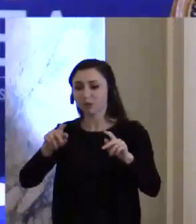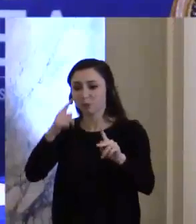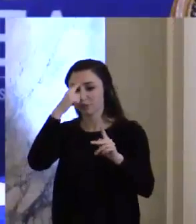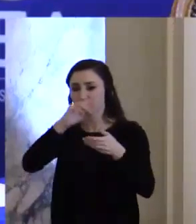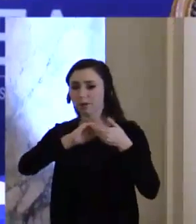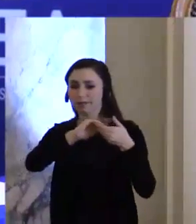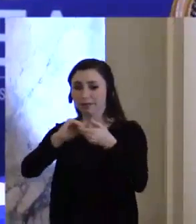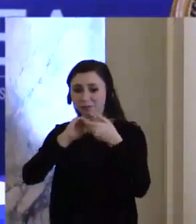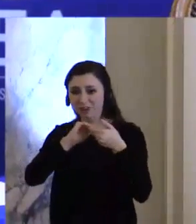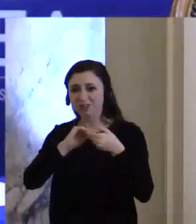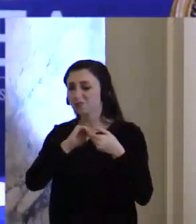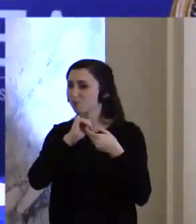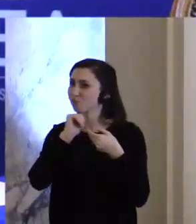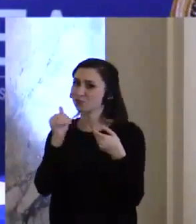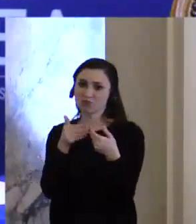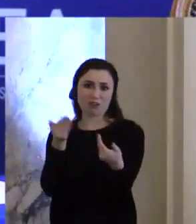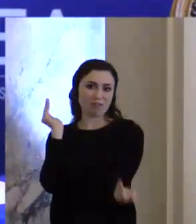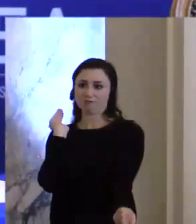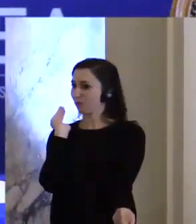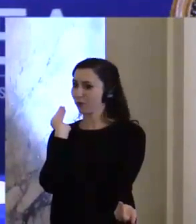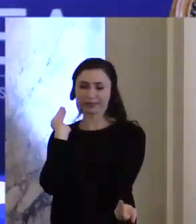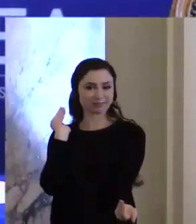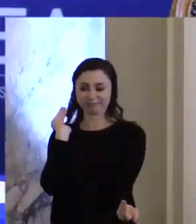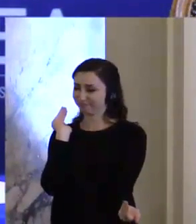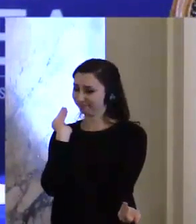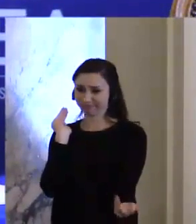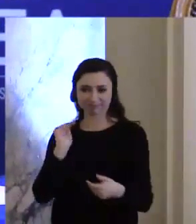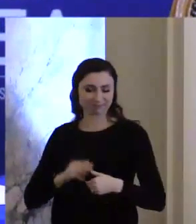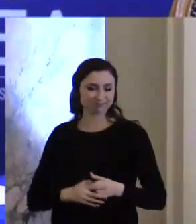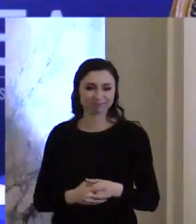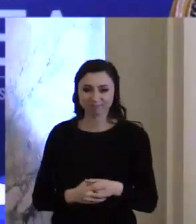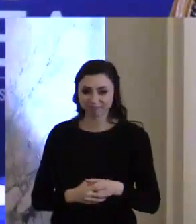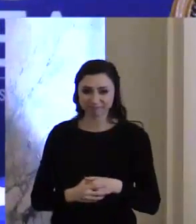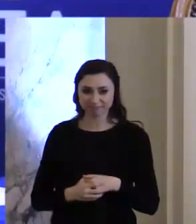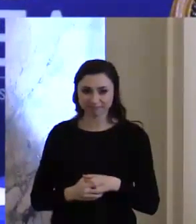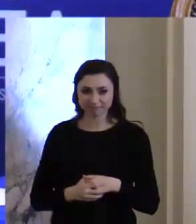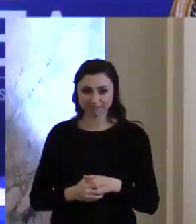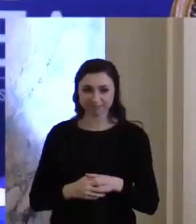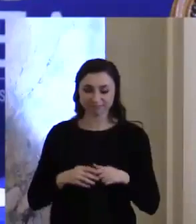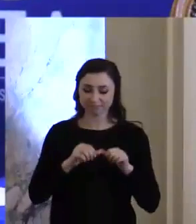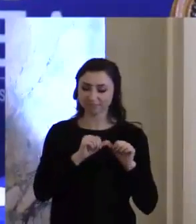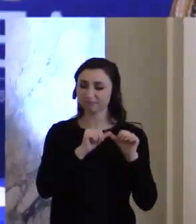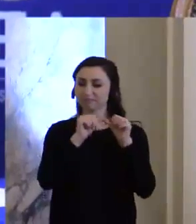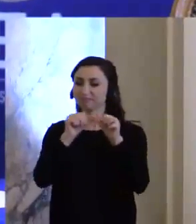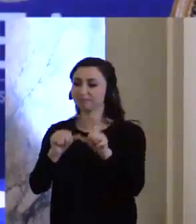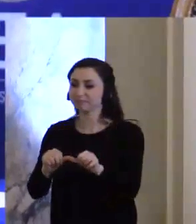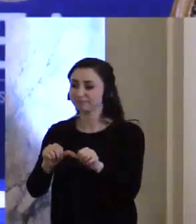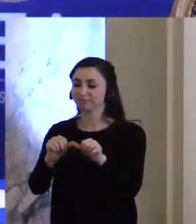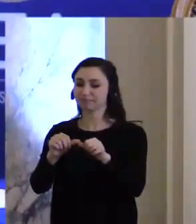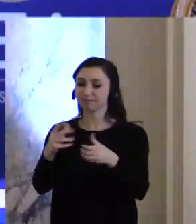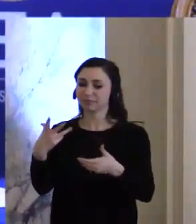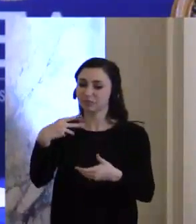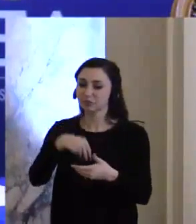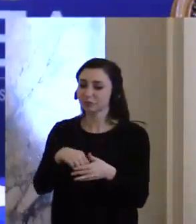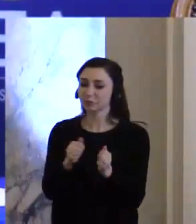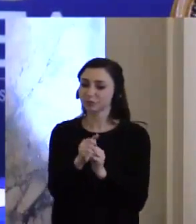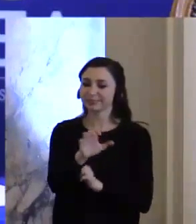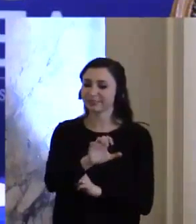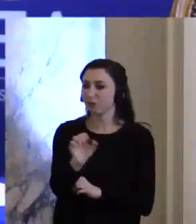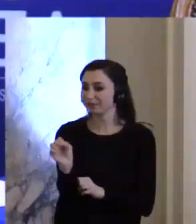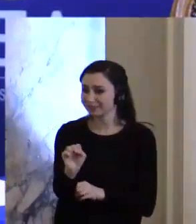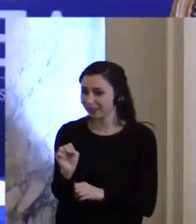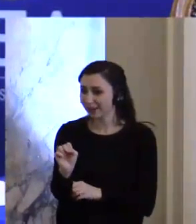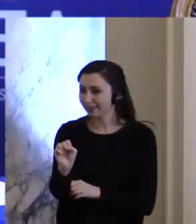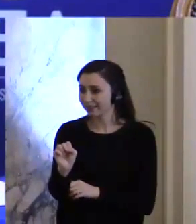should not shy away from those opportunities. Our continued and constructive engagement with civil society